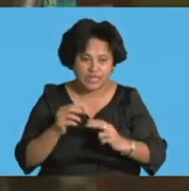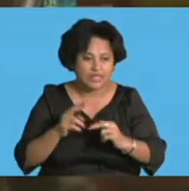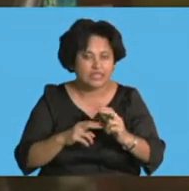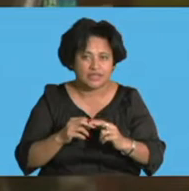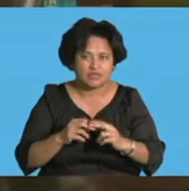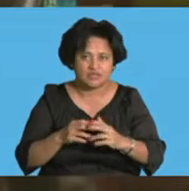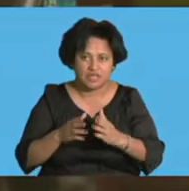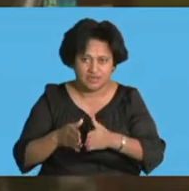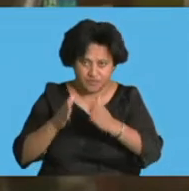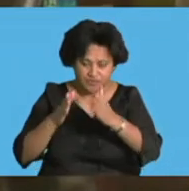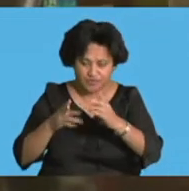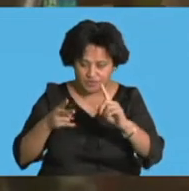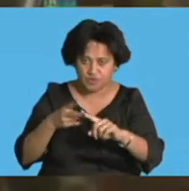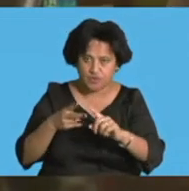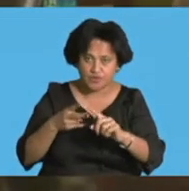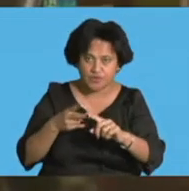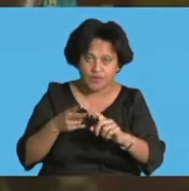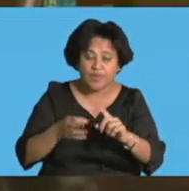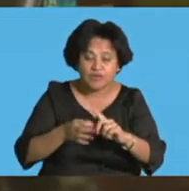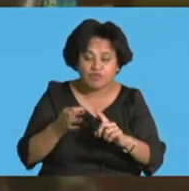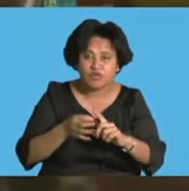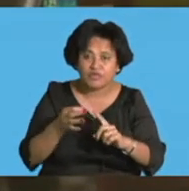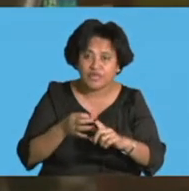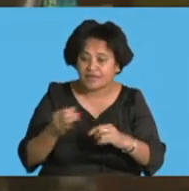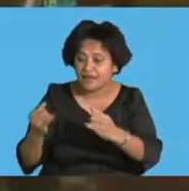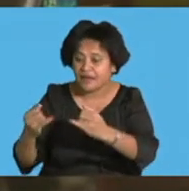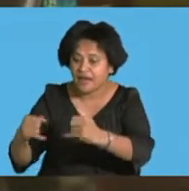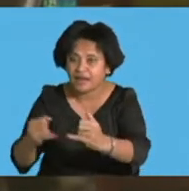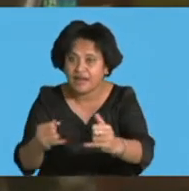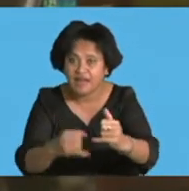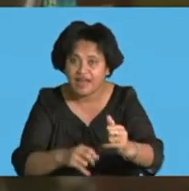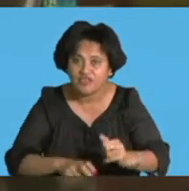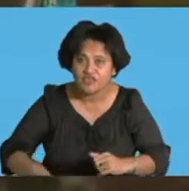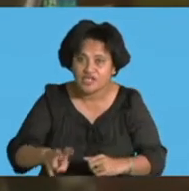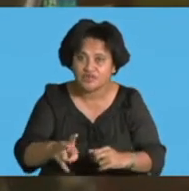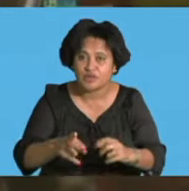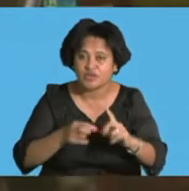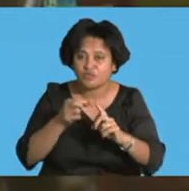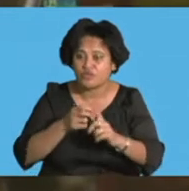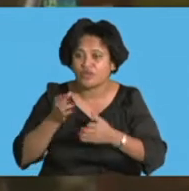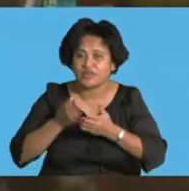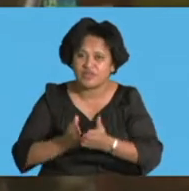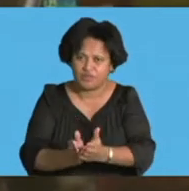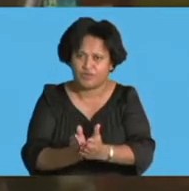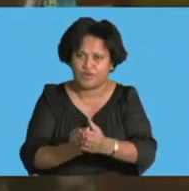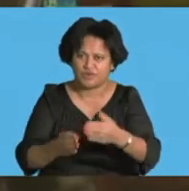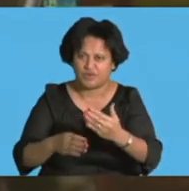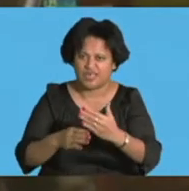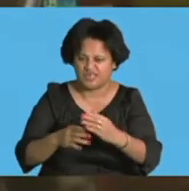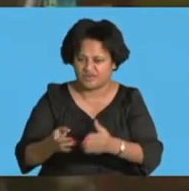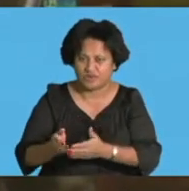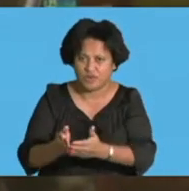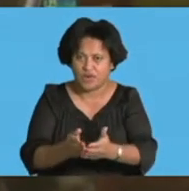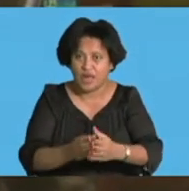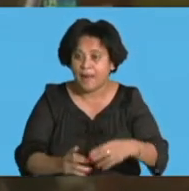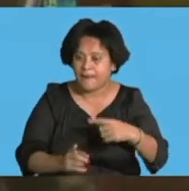Two, improving inter-island transport by increasing the number of vessels operating. And three, increasing the number of shipping